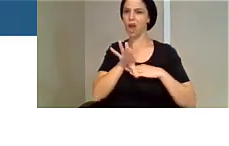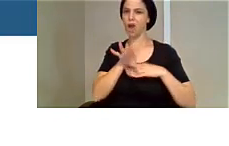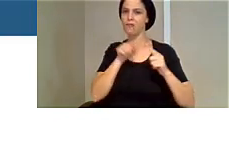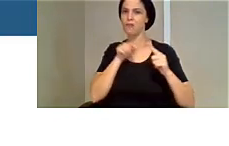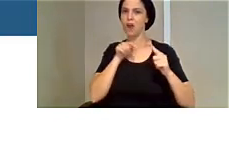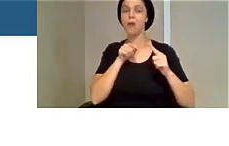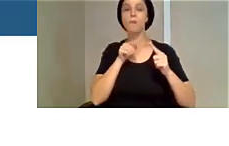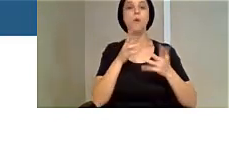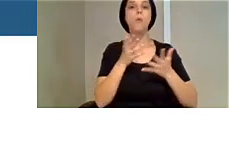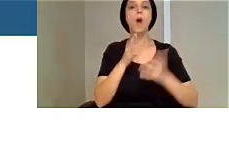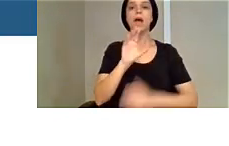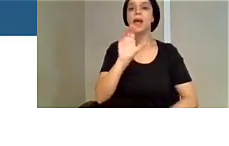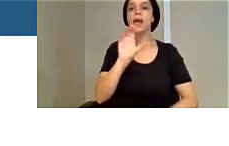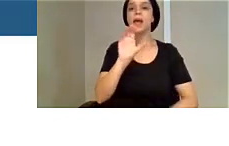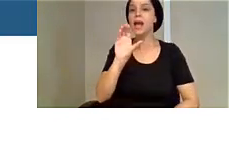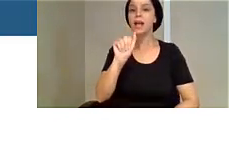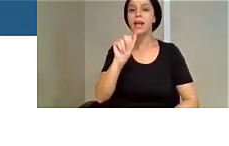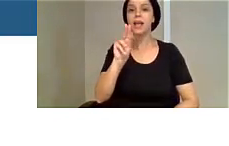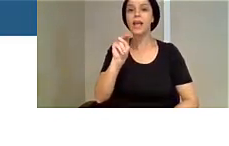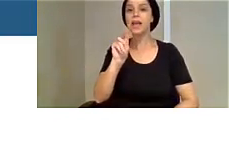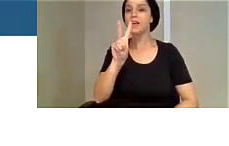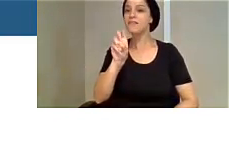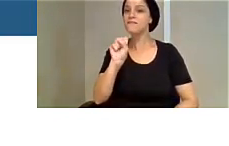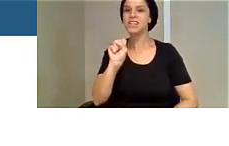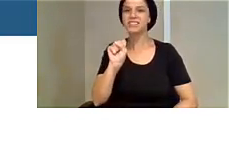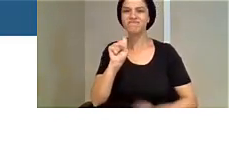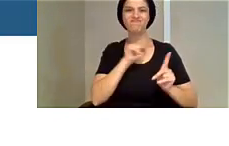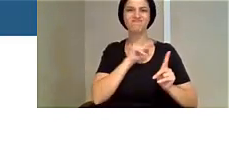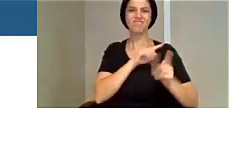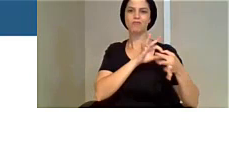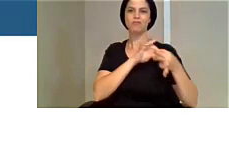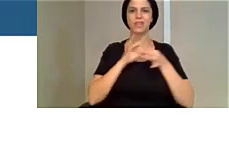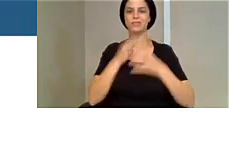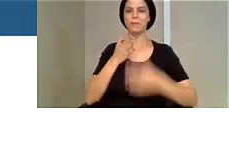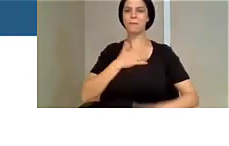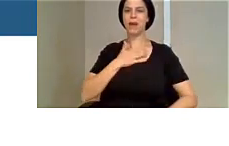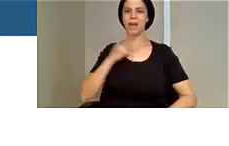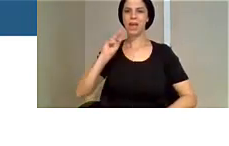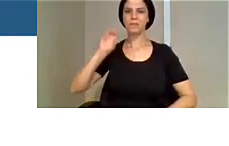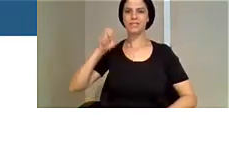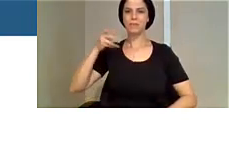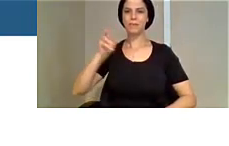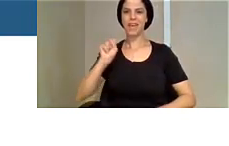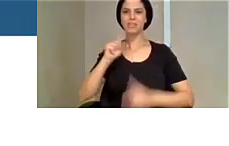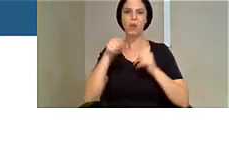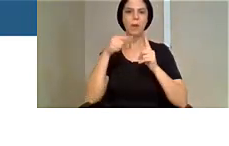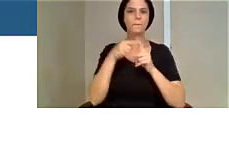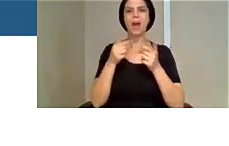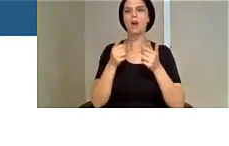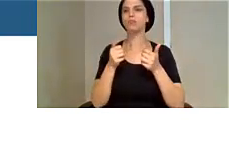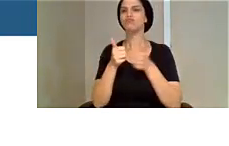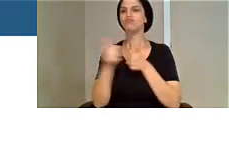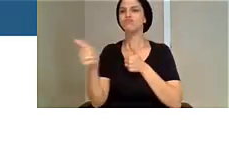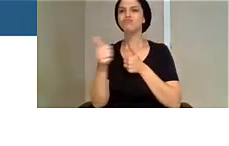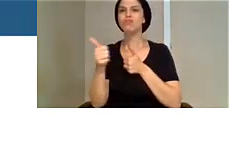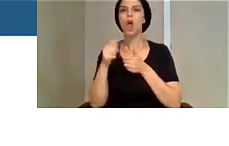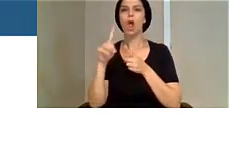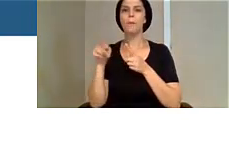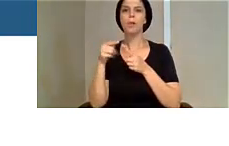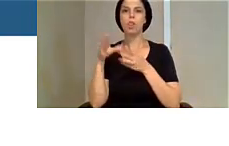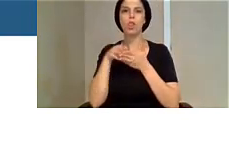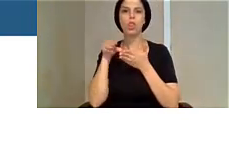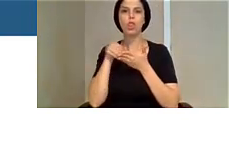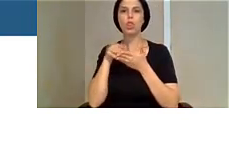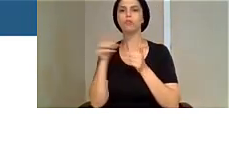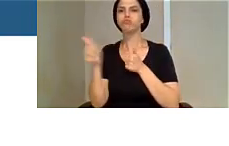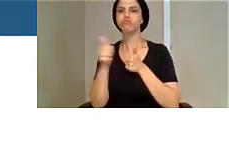Canvas. Canvas is the application of myMCPS Classroom that we use for distance learning. So he's our resident expert and